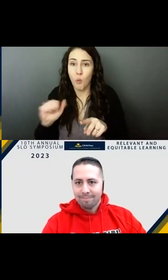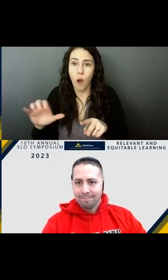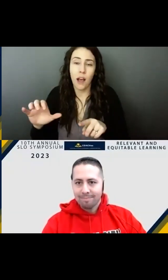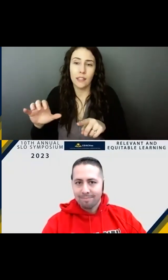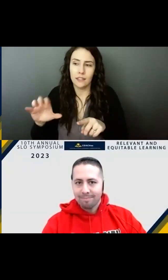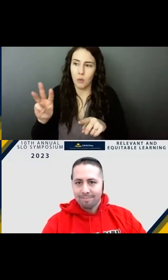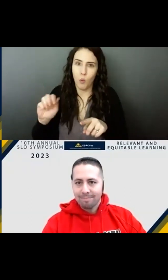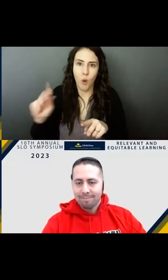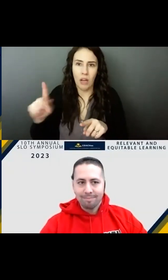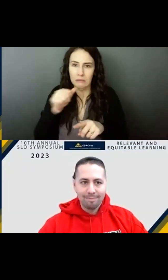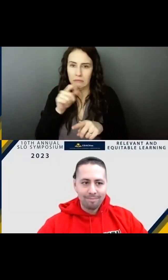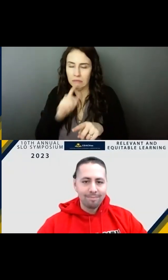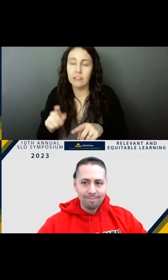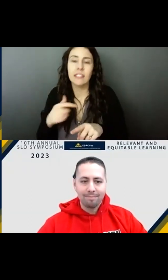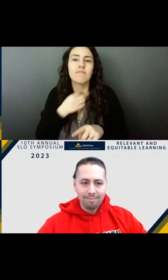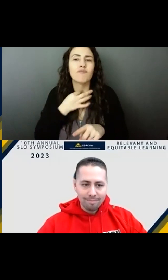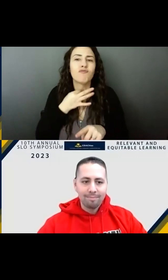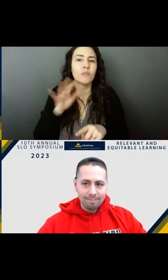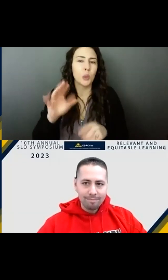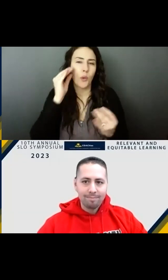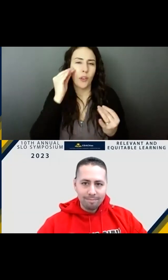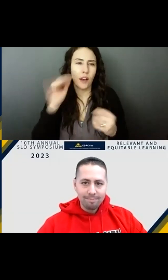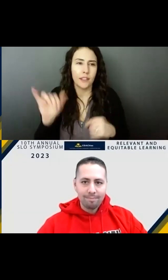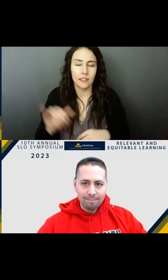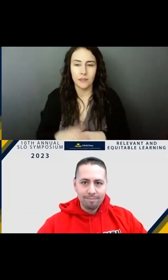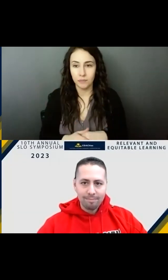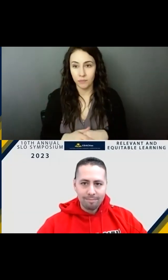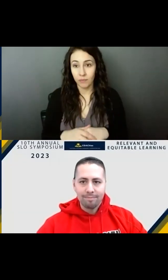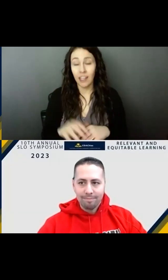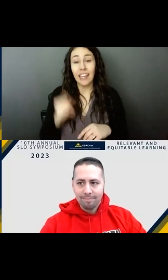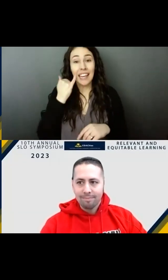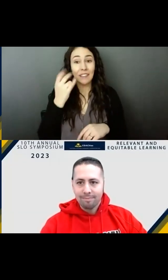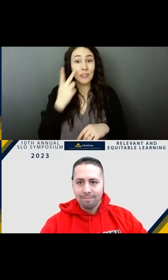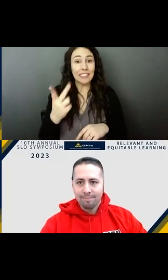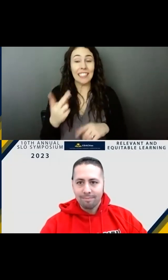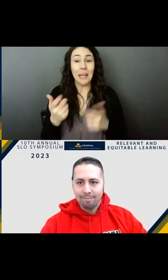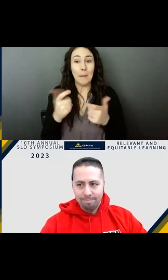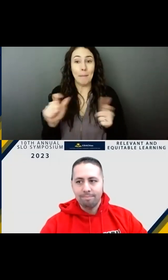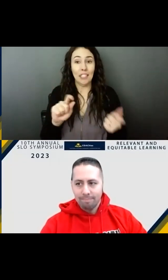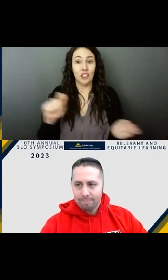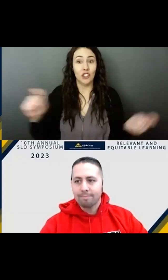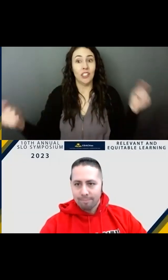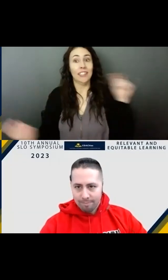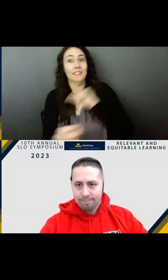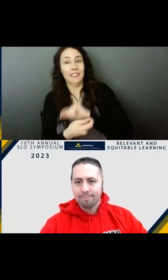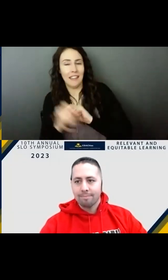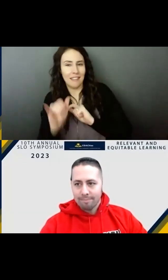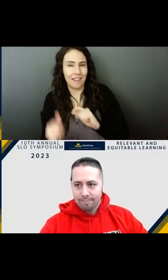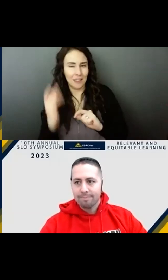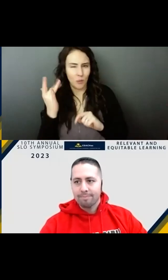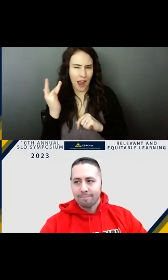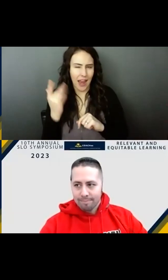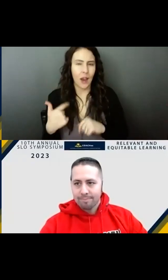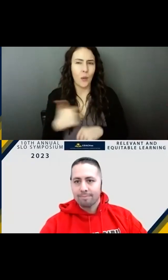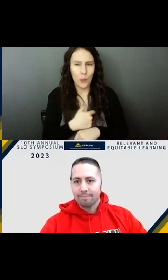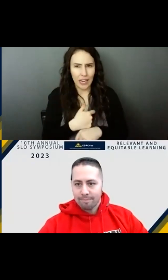hear what you would think about them as well. But if you see a big shift in the paradigm, that's why. Because we were thinking about